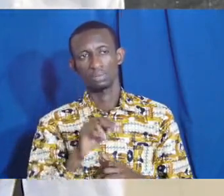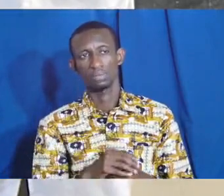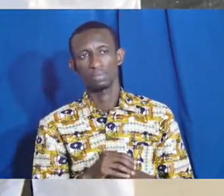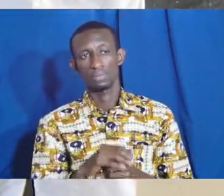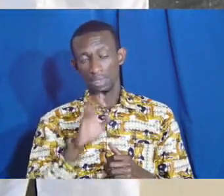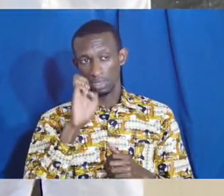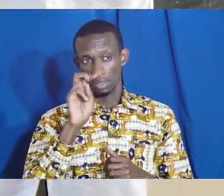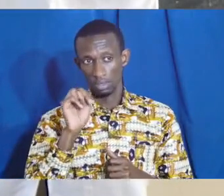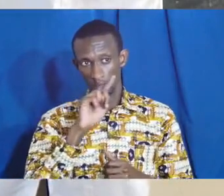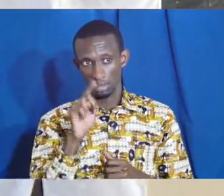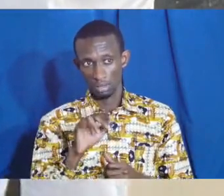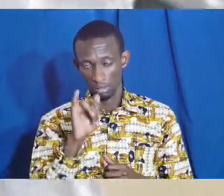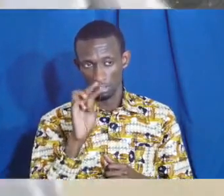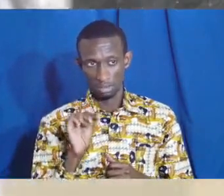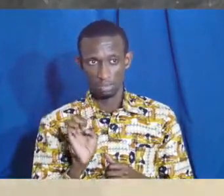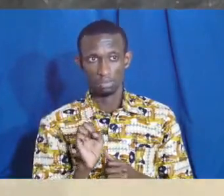inside